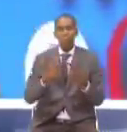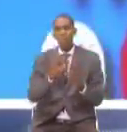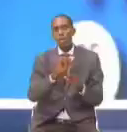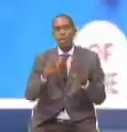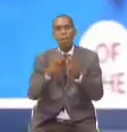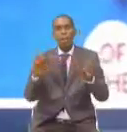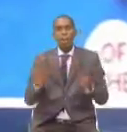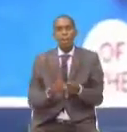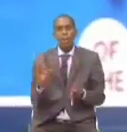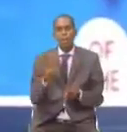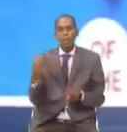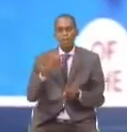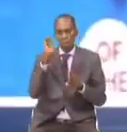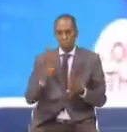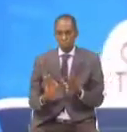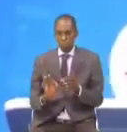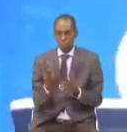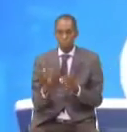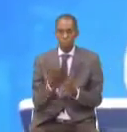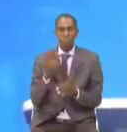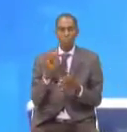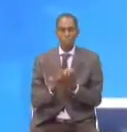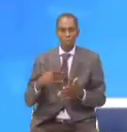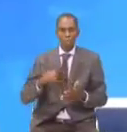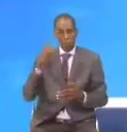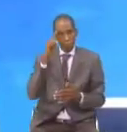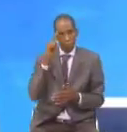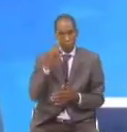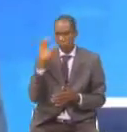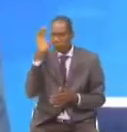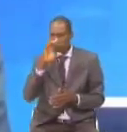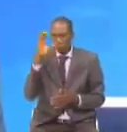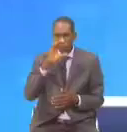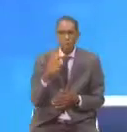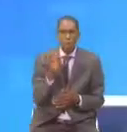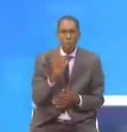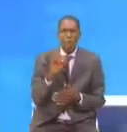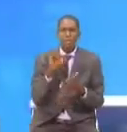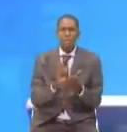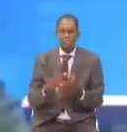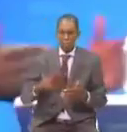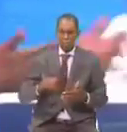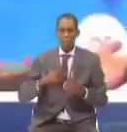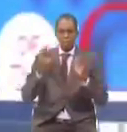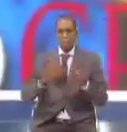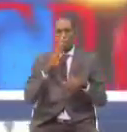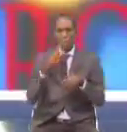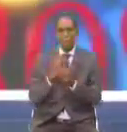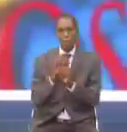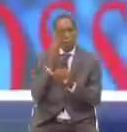they can sew that for you. You're seeking a place where that garment can be made for you. Now